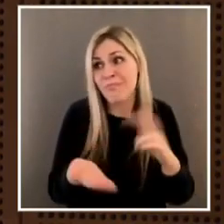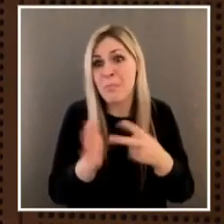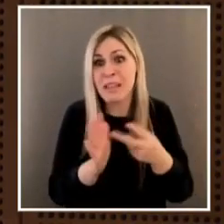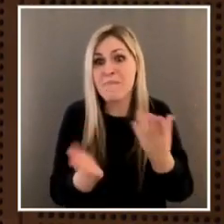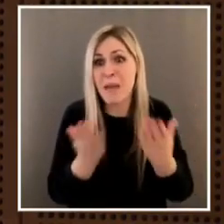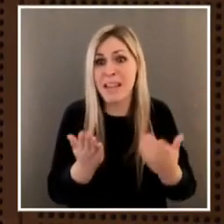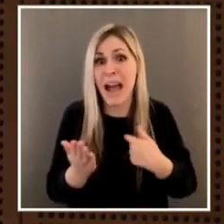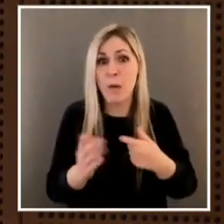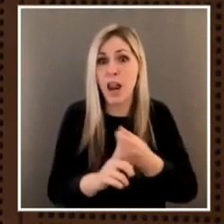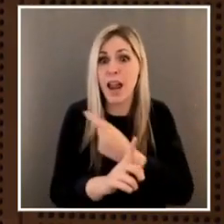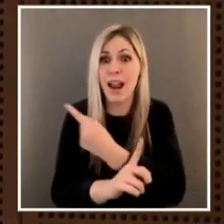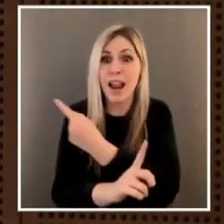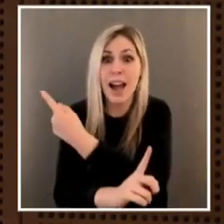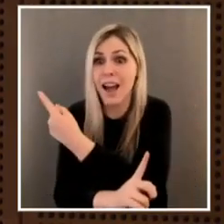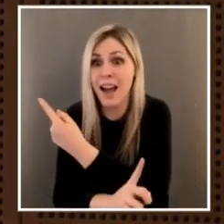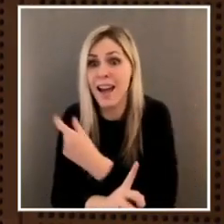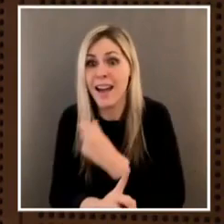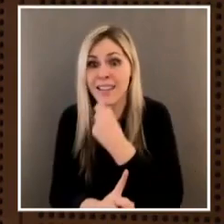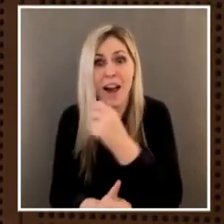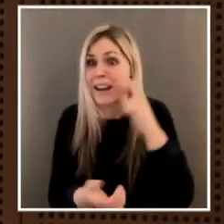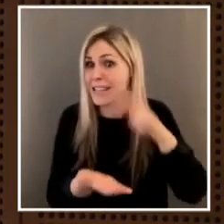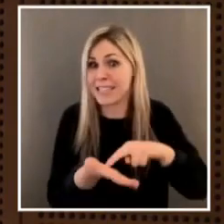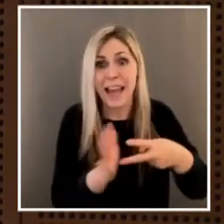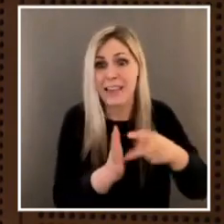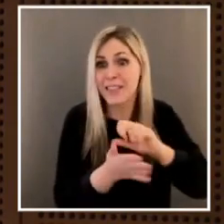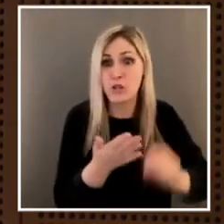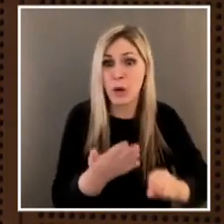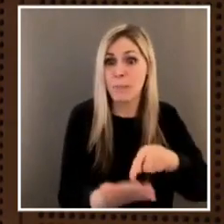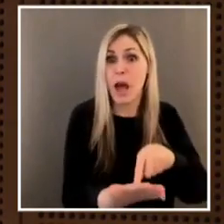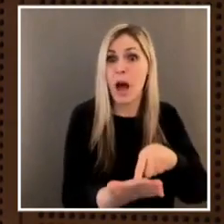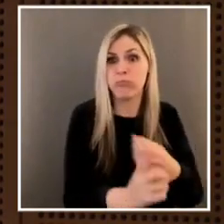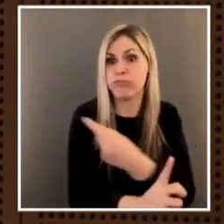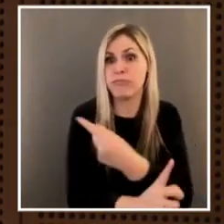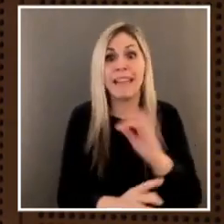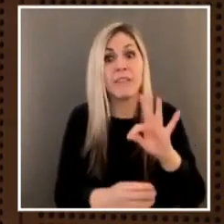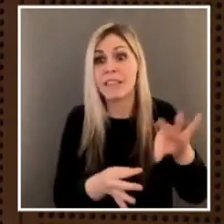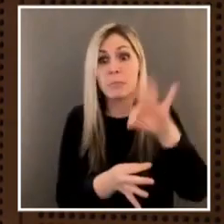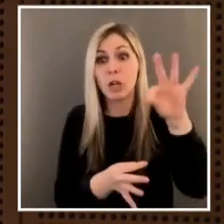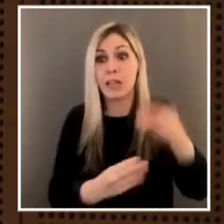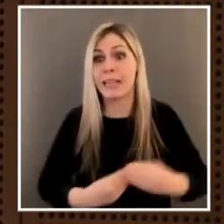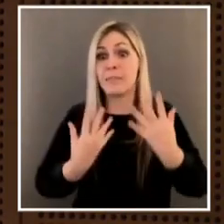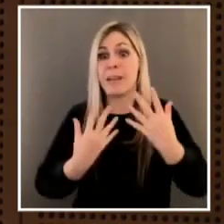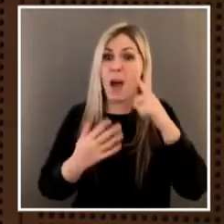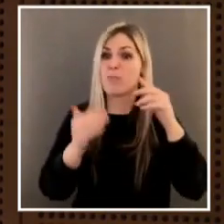up somewhere I didn't intend. If the spirit hits me, I'm just going to go with it.